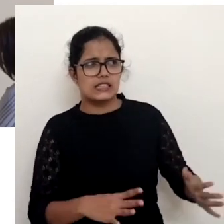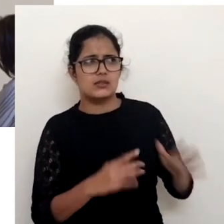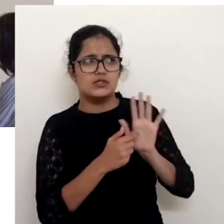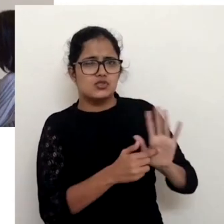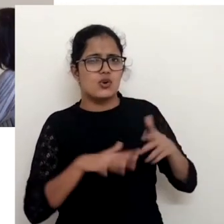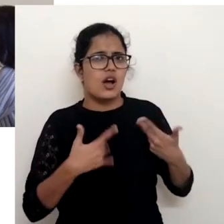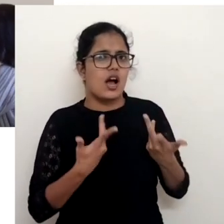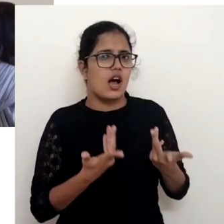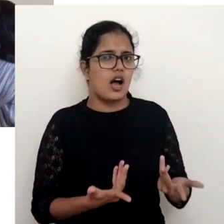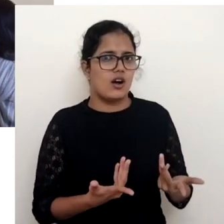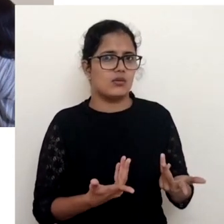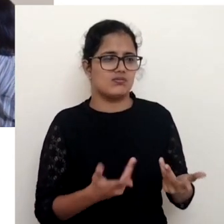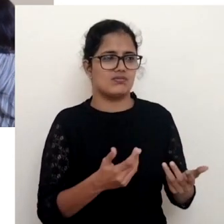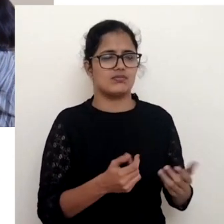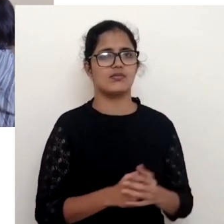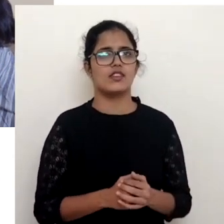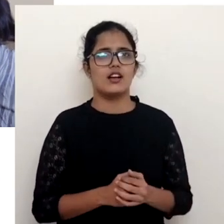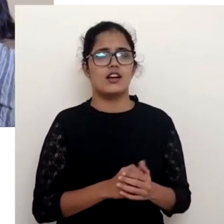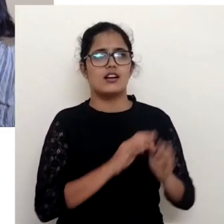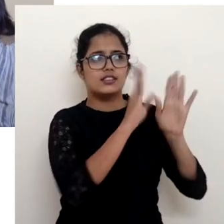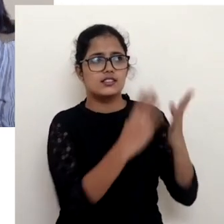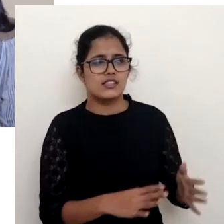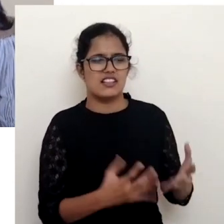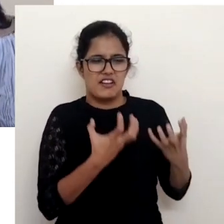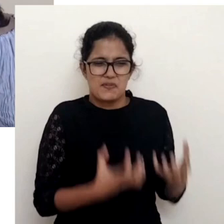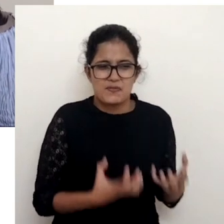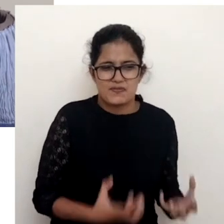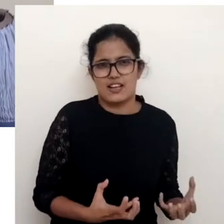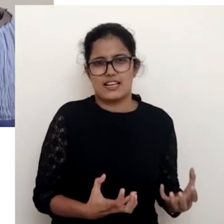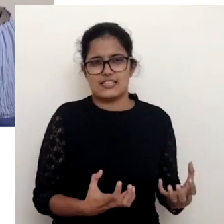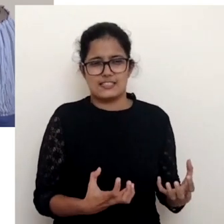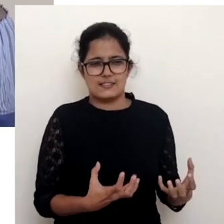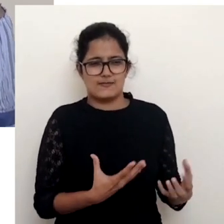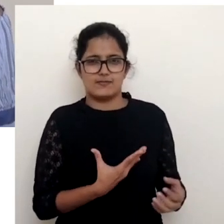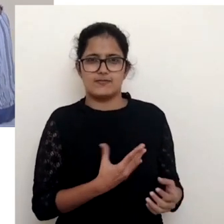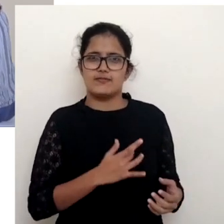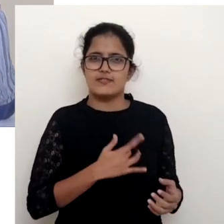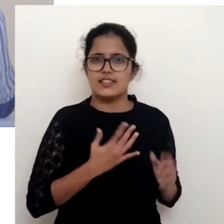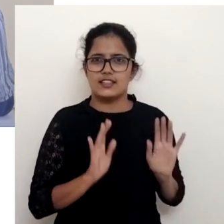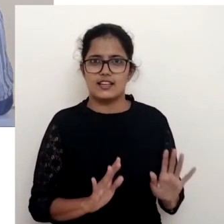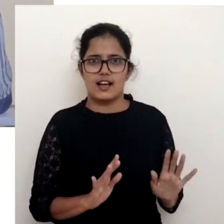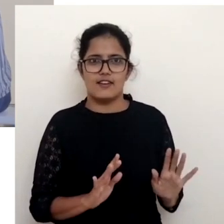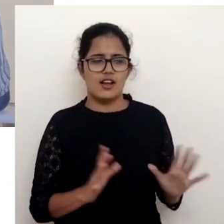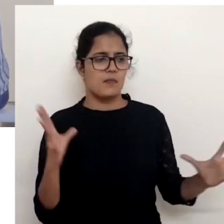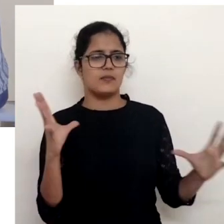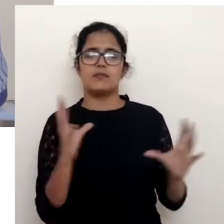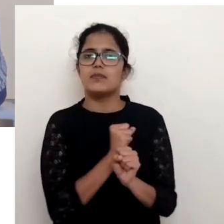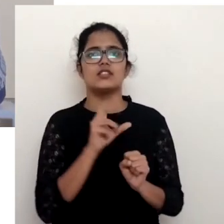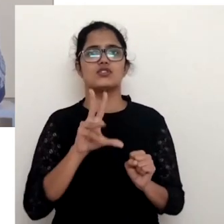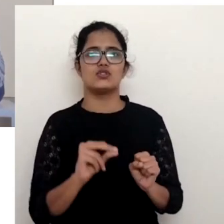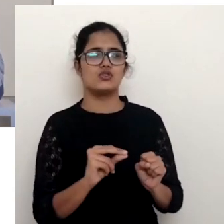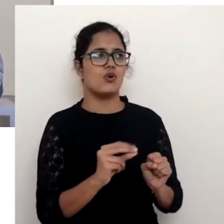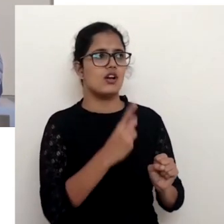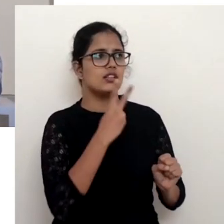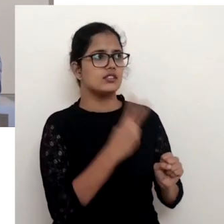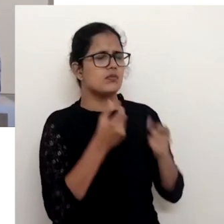how sculpture is apprehended in space. They have such a weight and physical presence